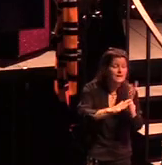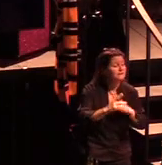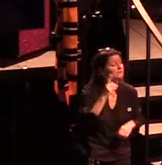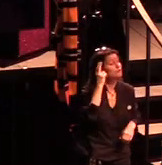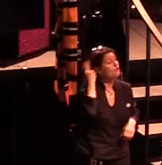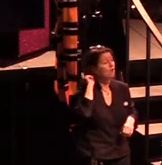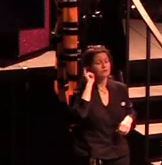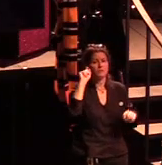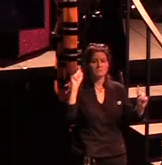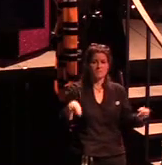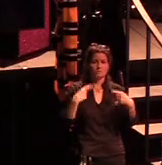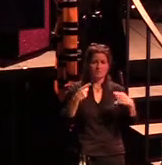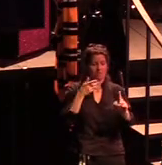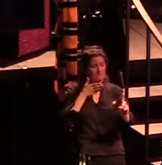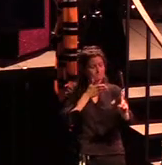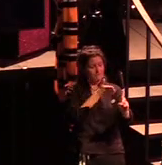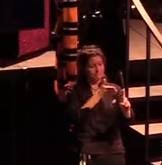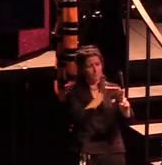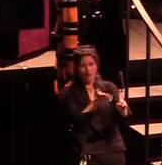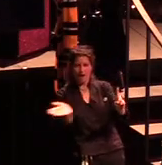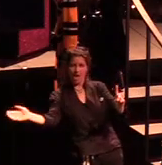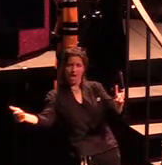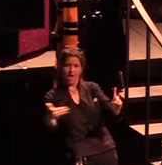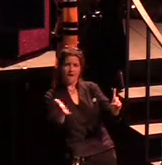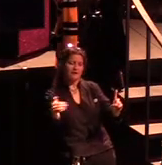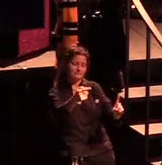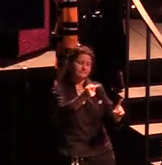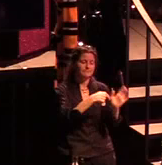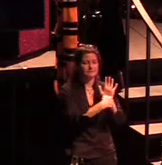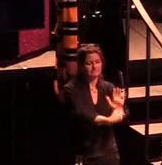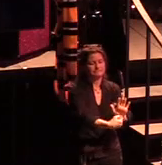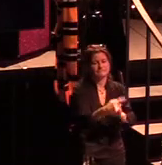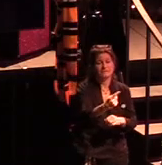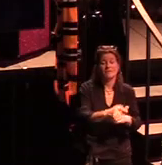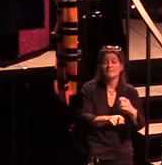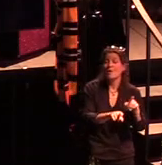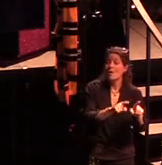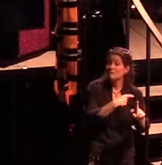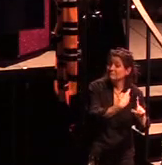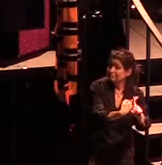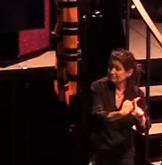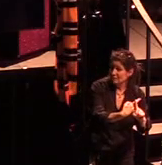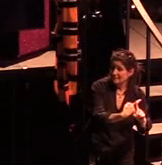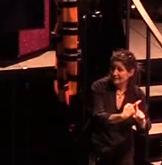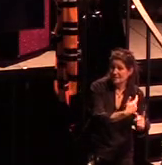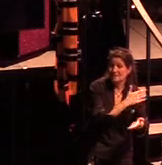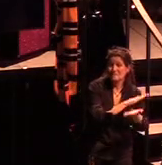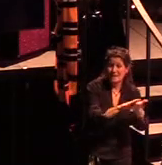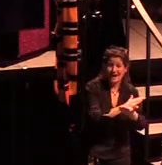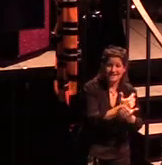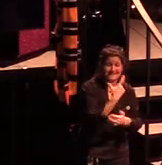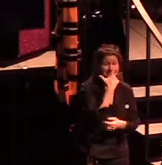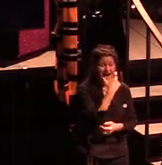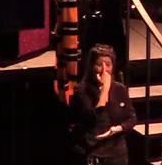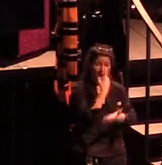staying a message as I've already demonstrated it biscuit biscuit on the plus side though it does mean biscuit I only ever have to write half a